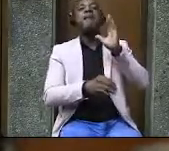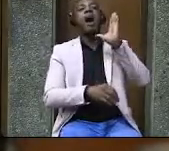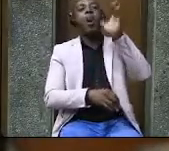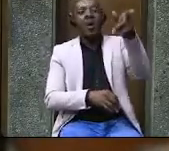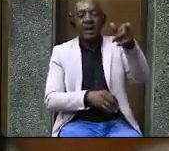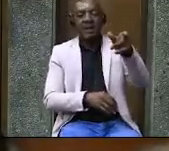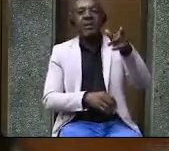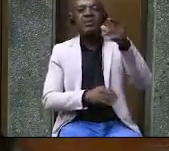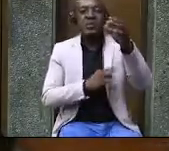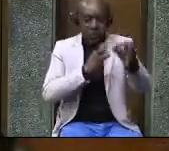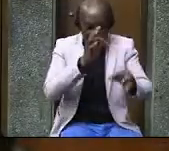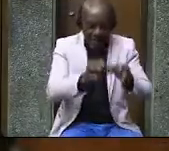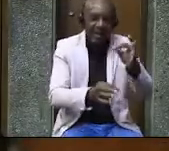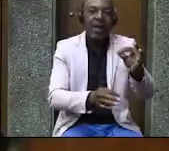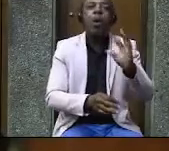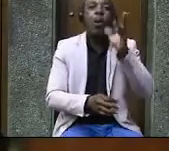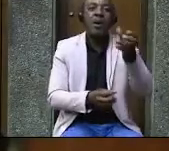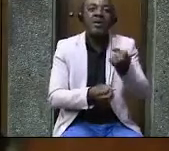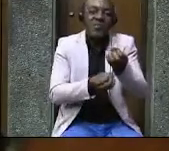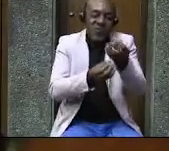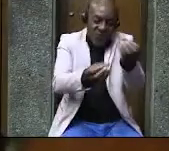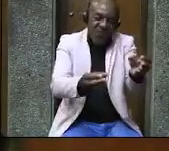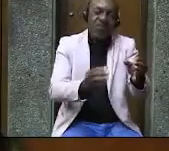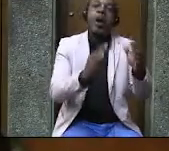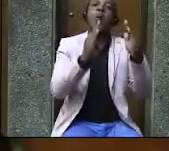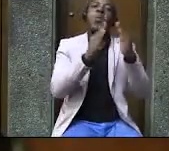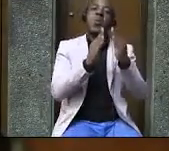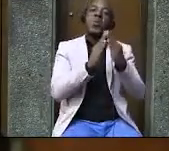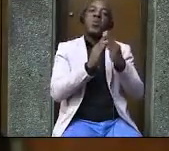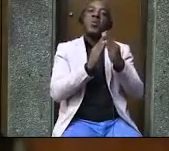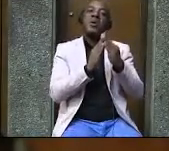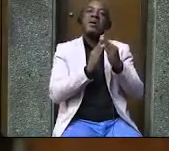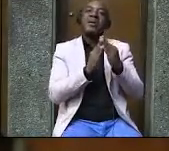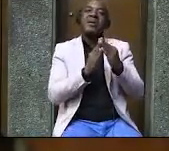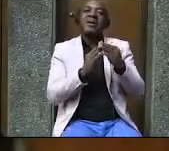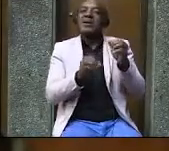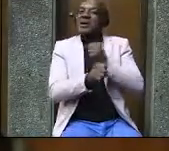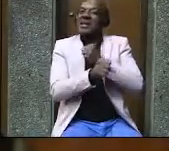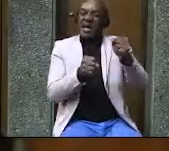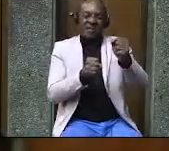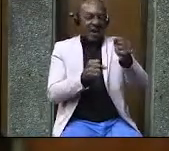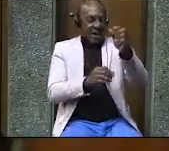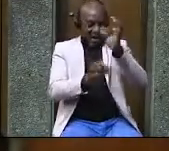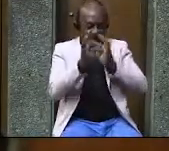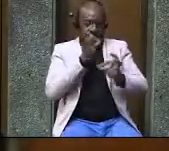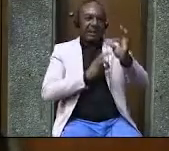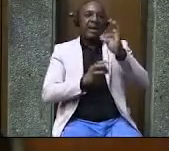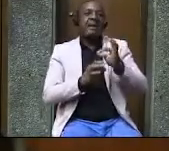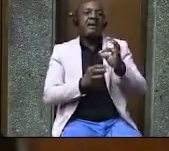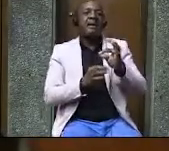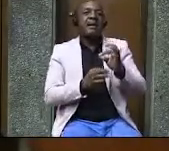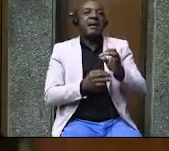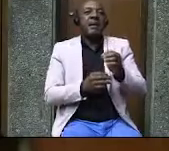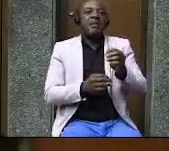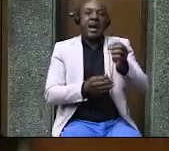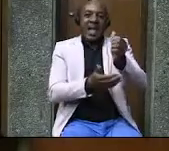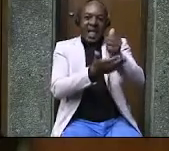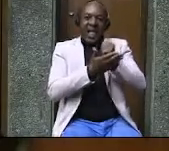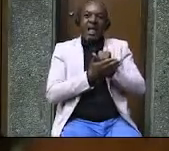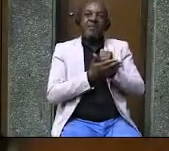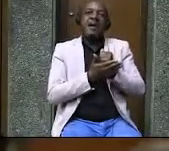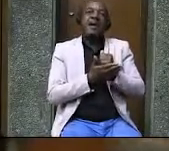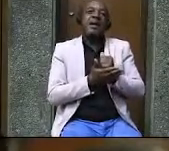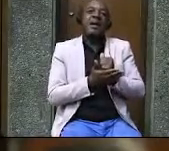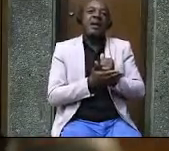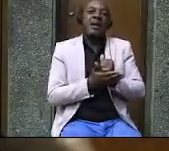bangitshele ngeflet bangitshela ngendlu nge-stand azange bangitshele ukuthi ngizohlala efletini njengenkukhu mina please